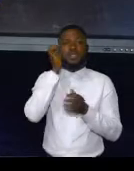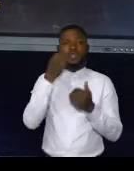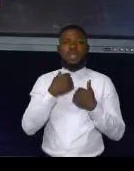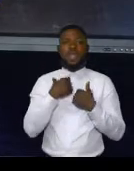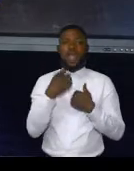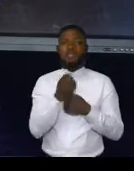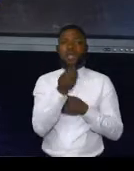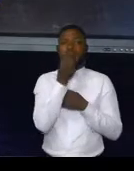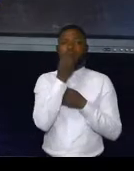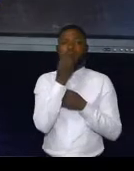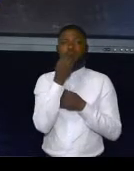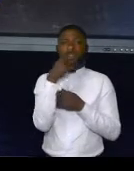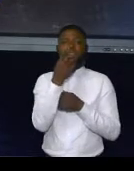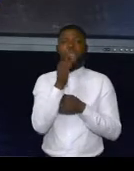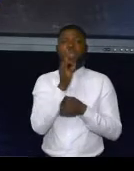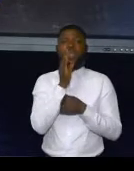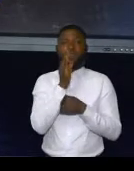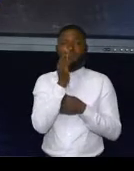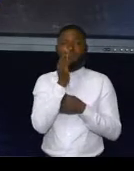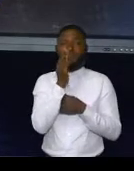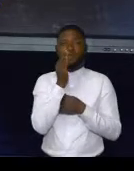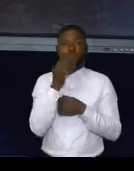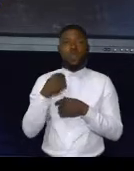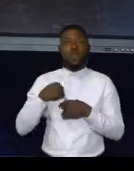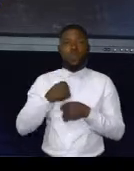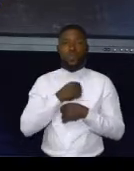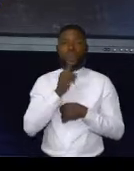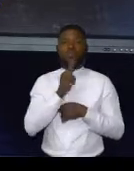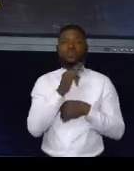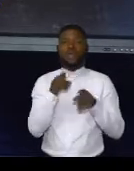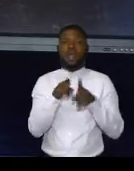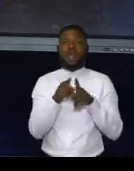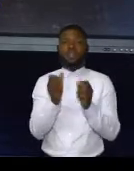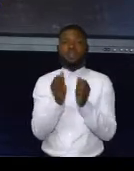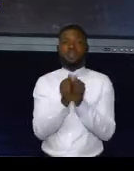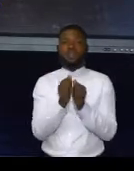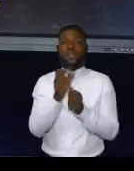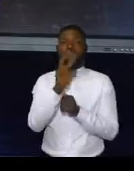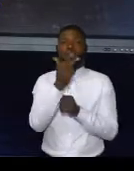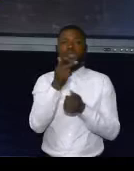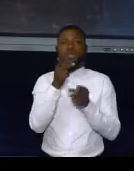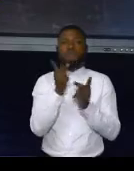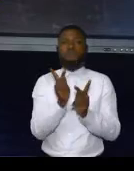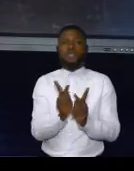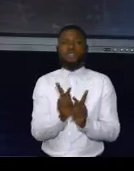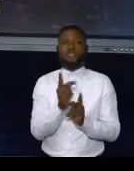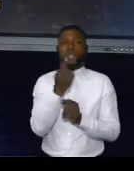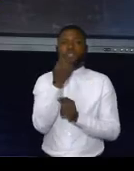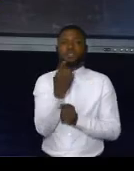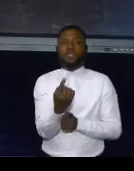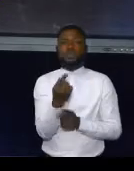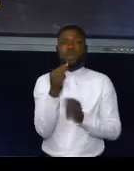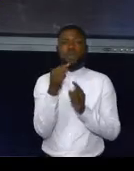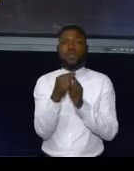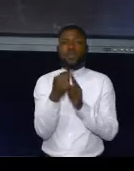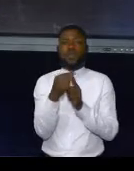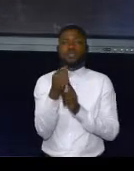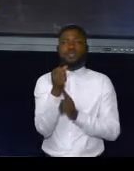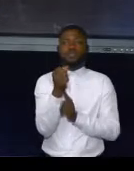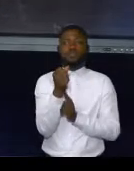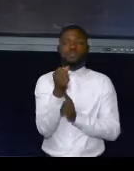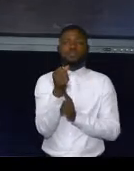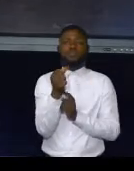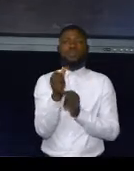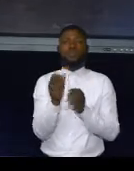He has eaten the food. Yes, we use has with third person singular